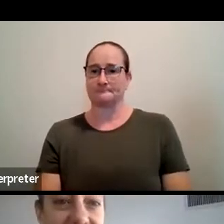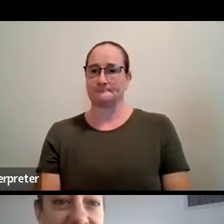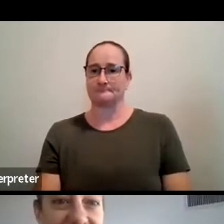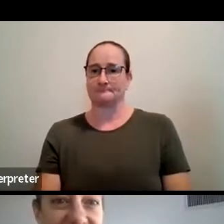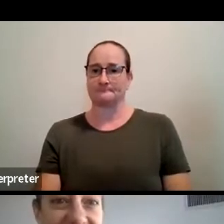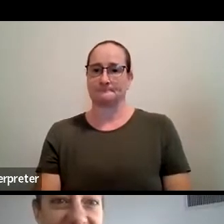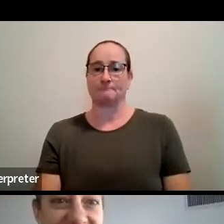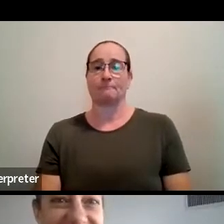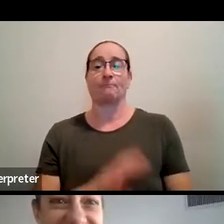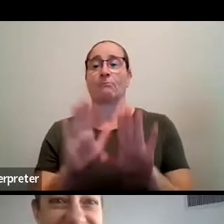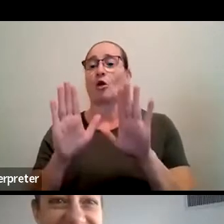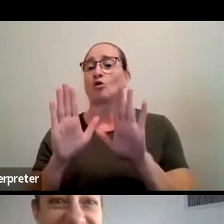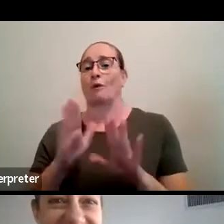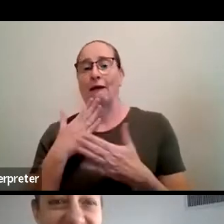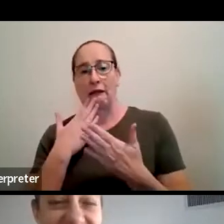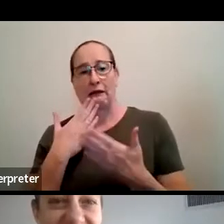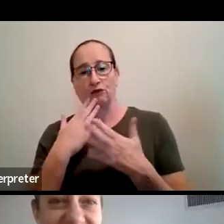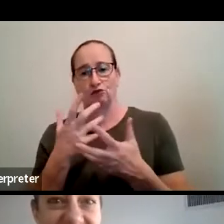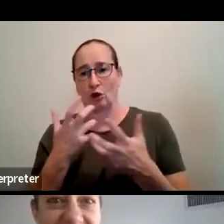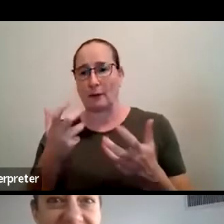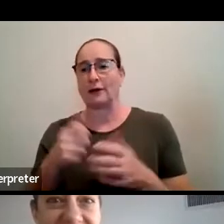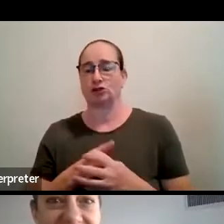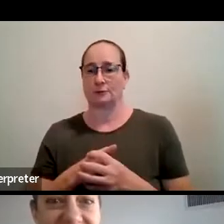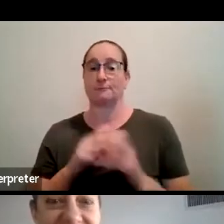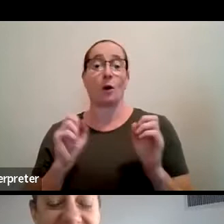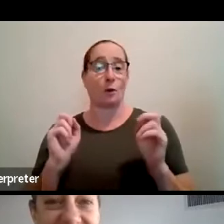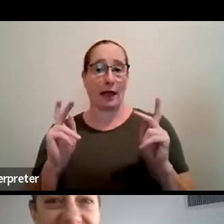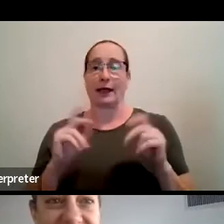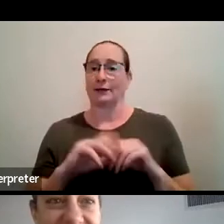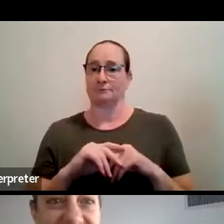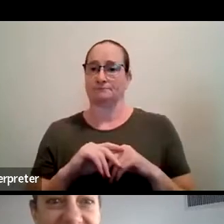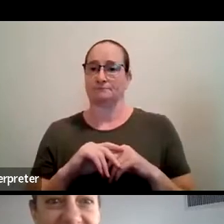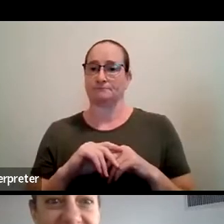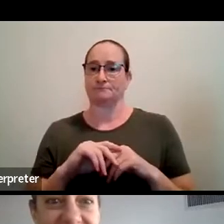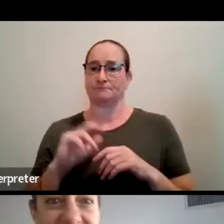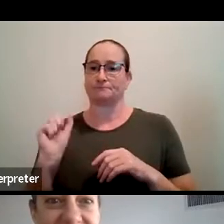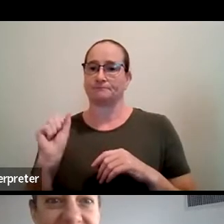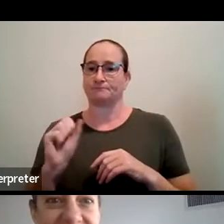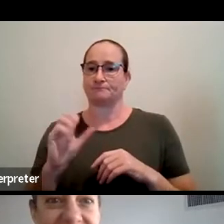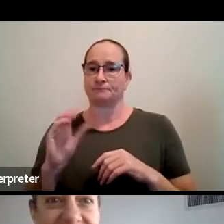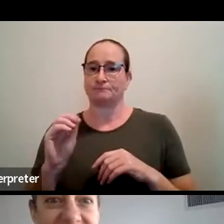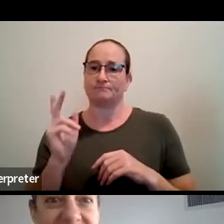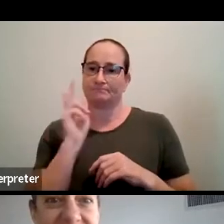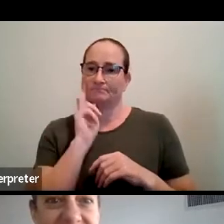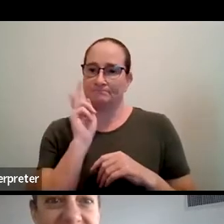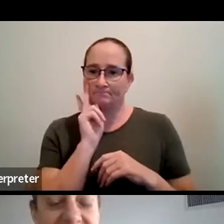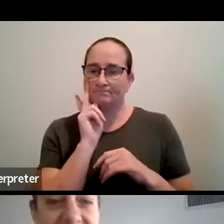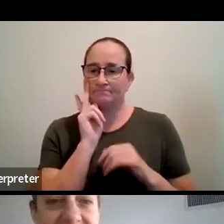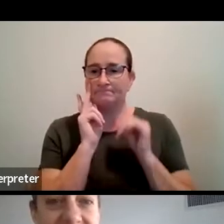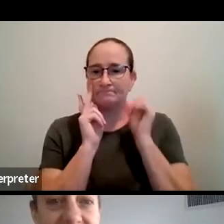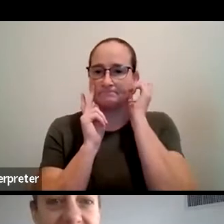Great. Thank you very much. Okay, so let's see.